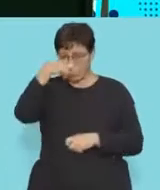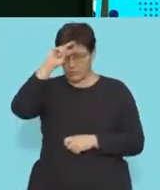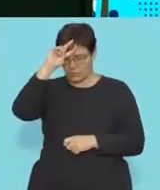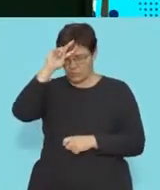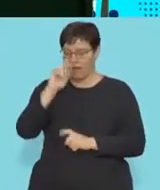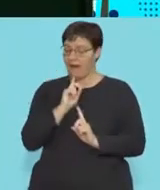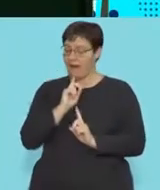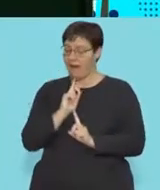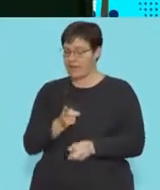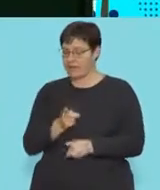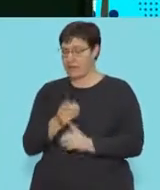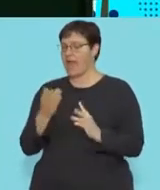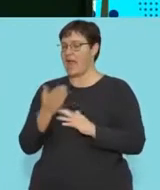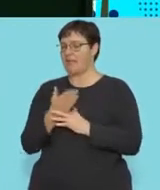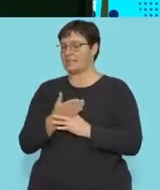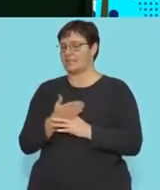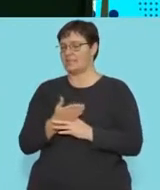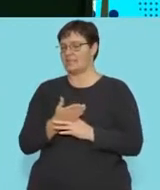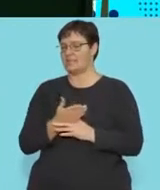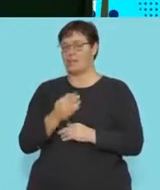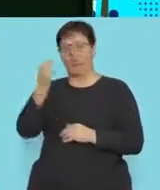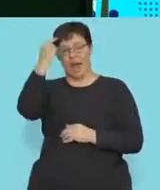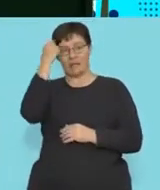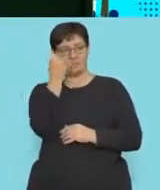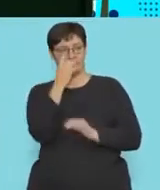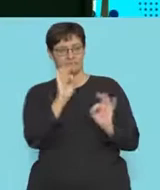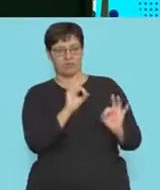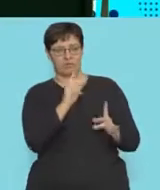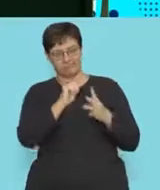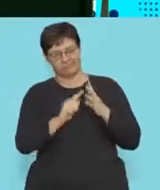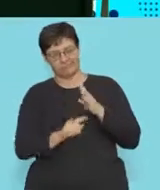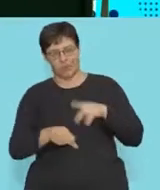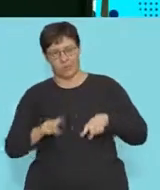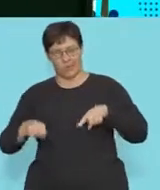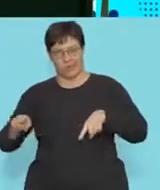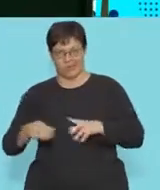and how we're able to access our understanding and apply that to different questions.